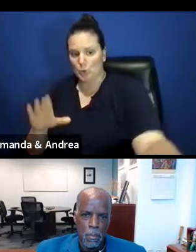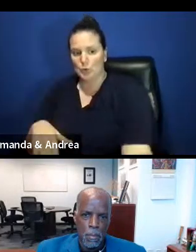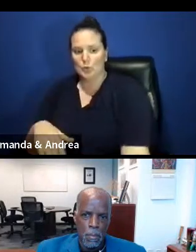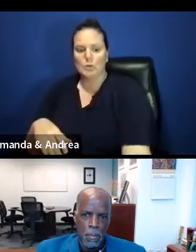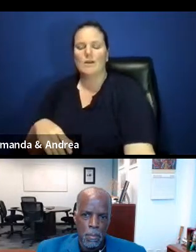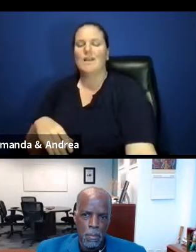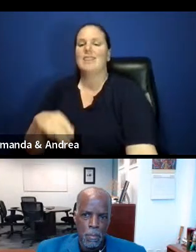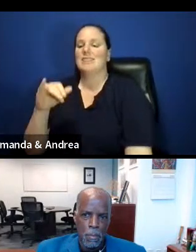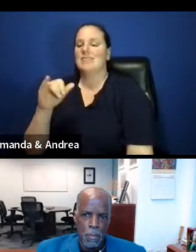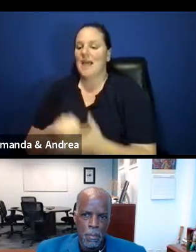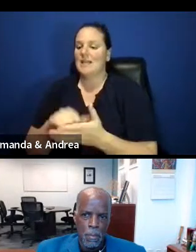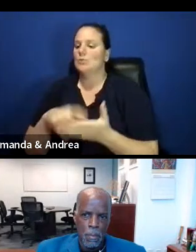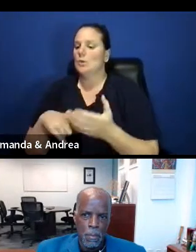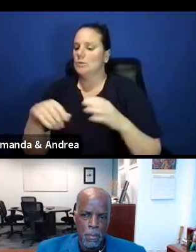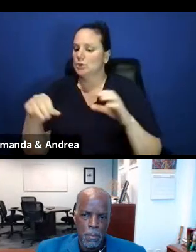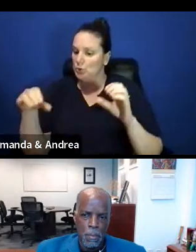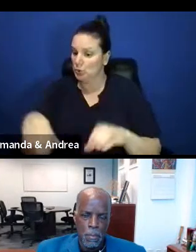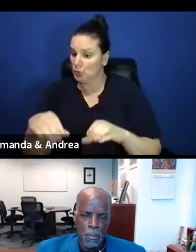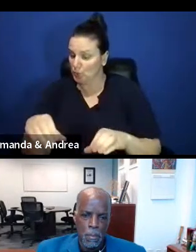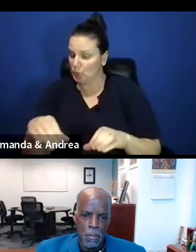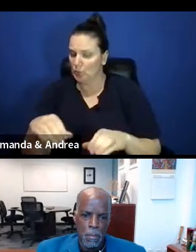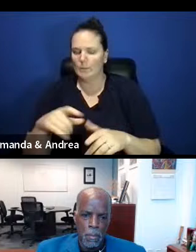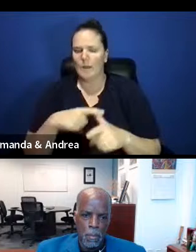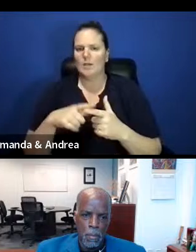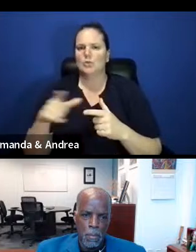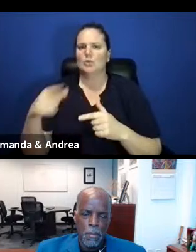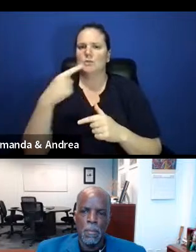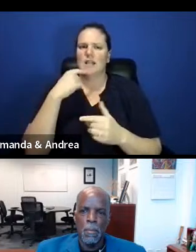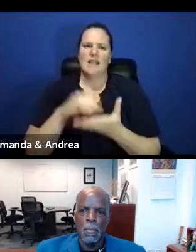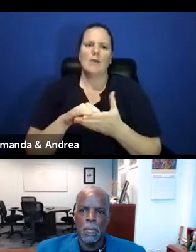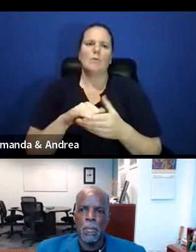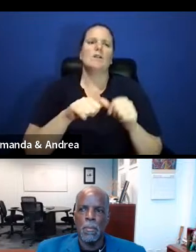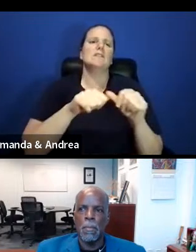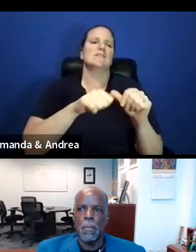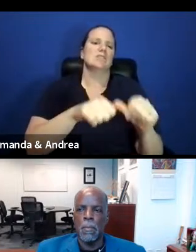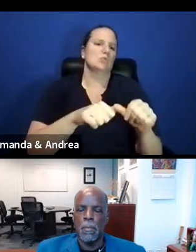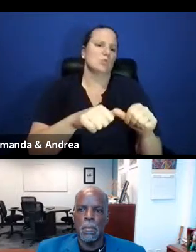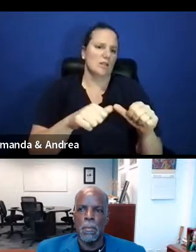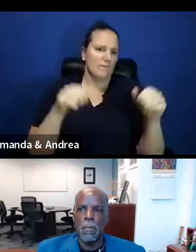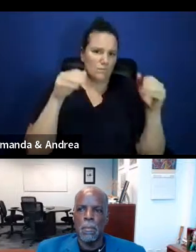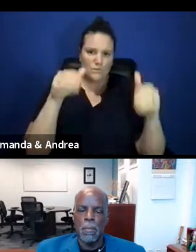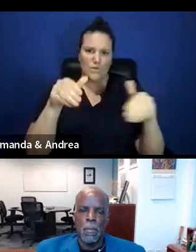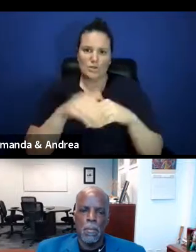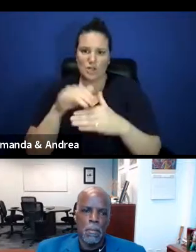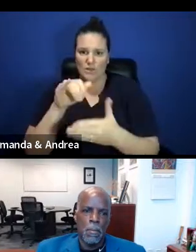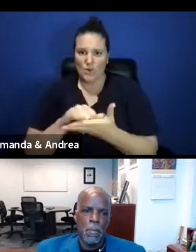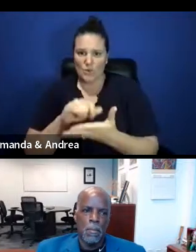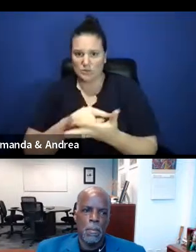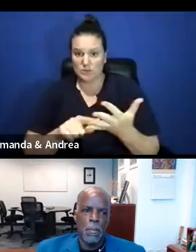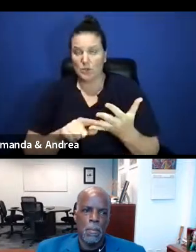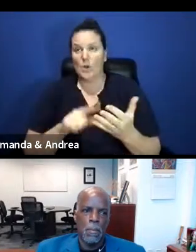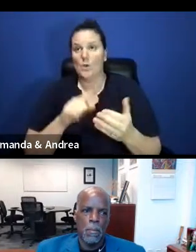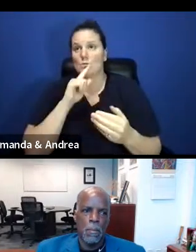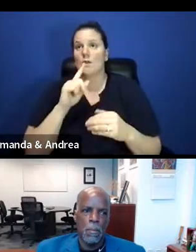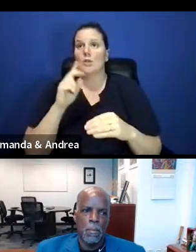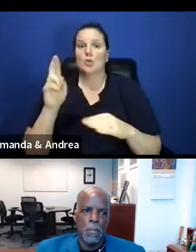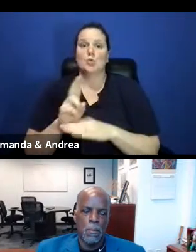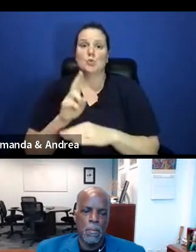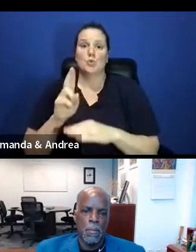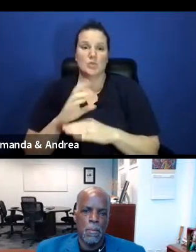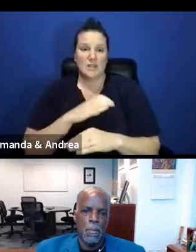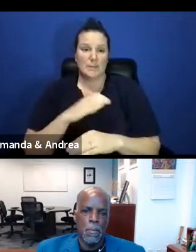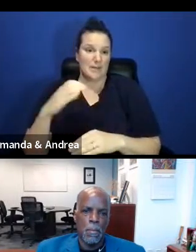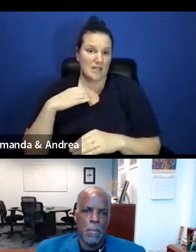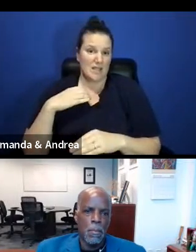that we did. And then based on what you've said, these are the things that we're going to be continuing to focus on, and really use the committee and the